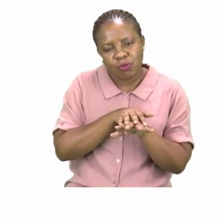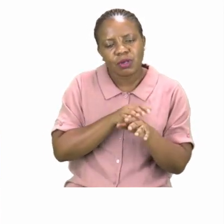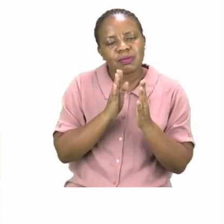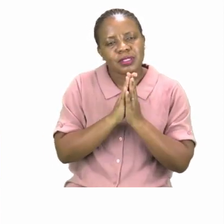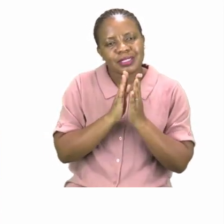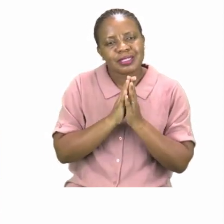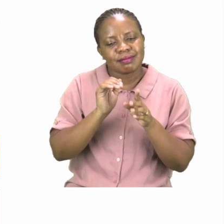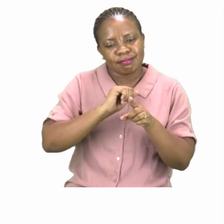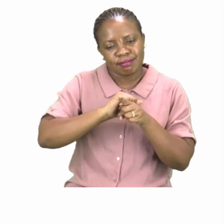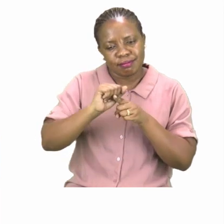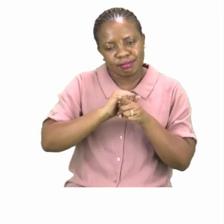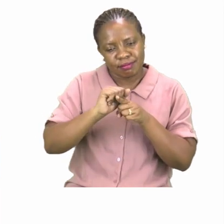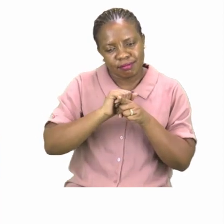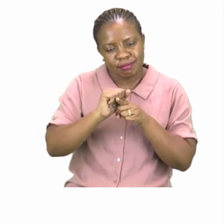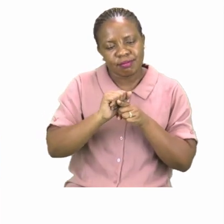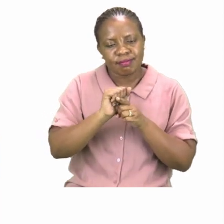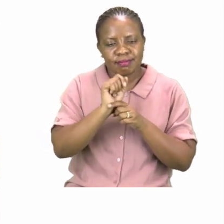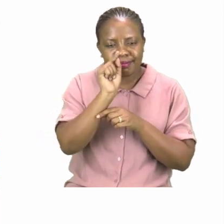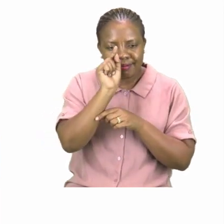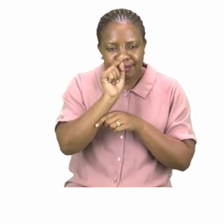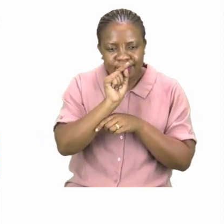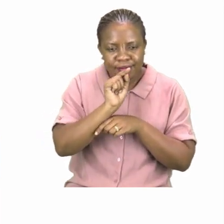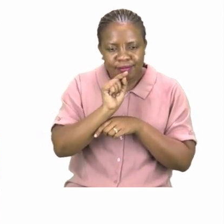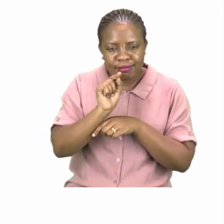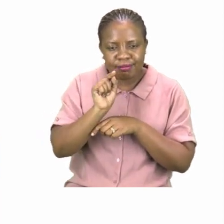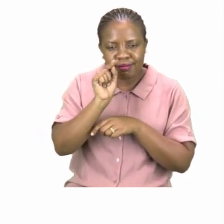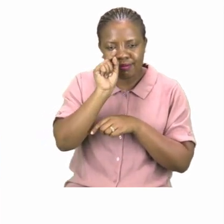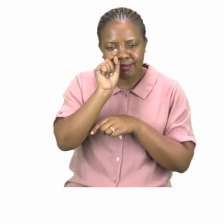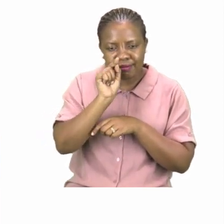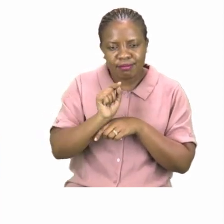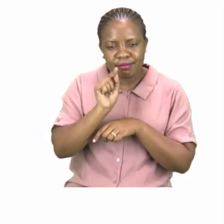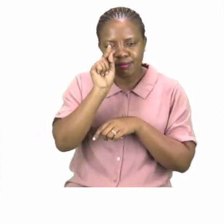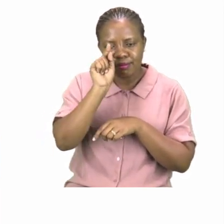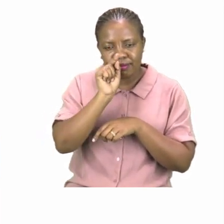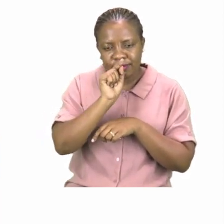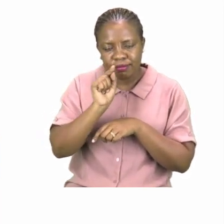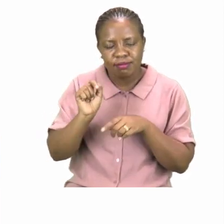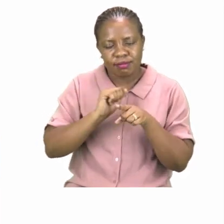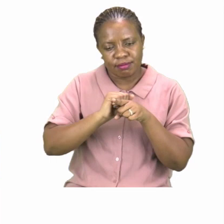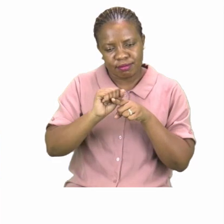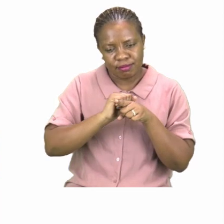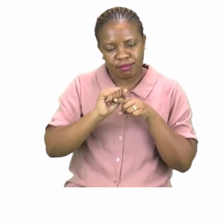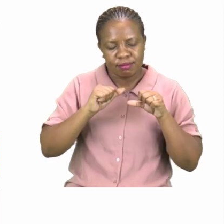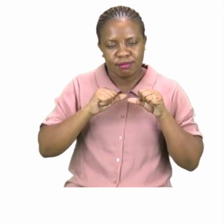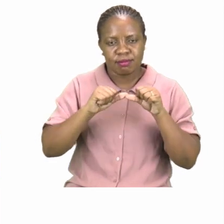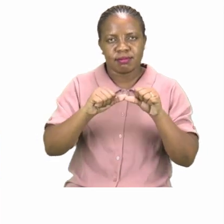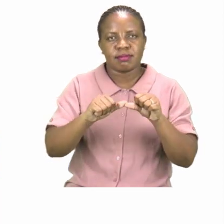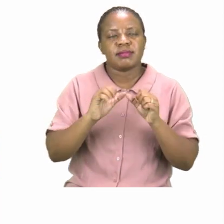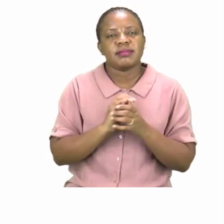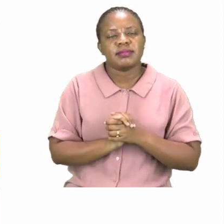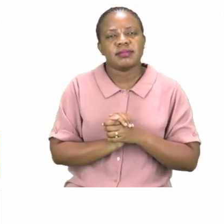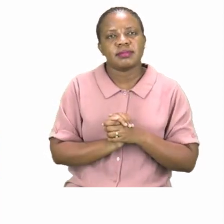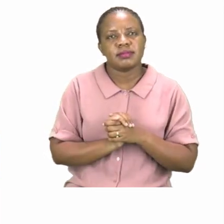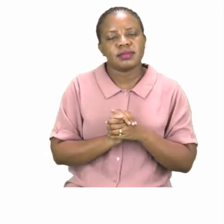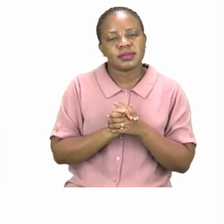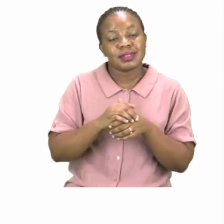four. There's even a big one in the corner for you to use with your finger. Remember, if you take